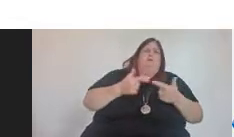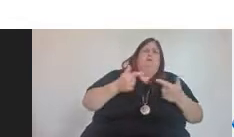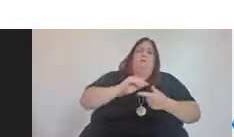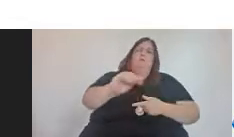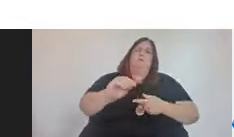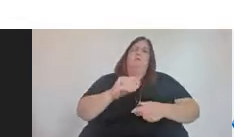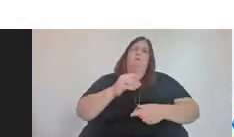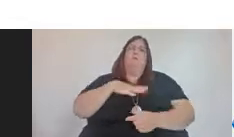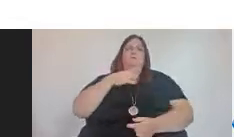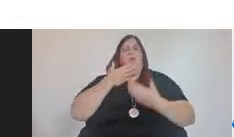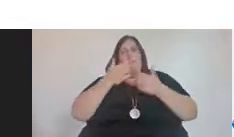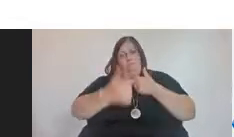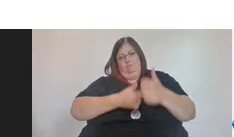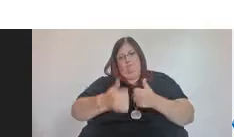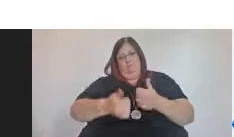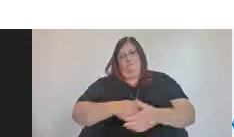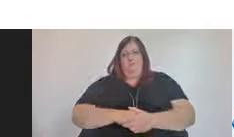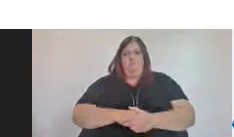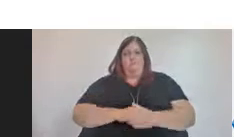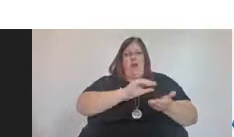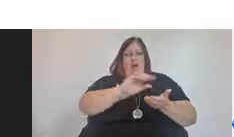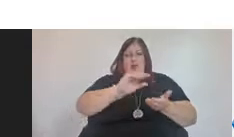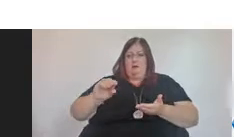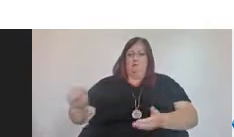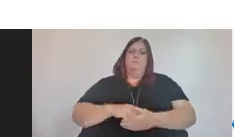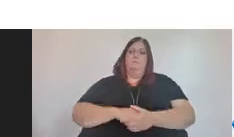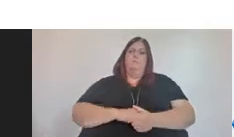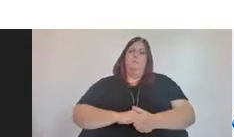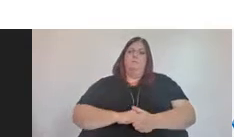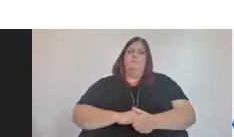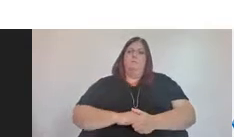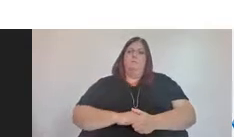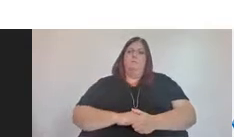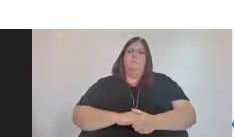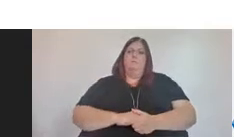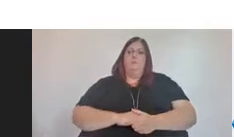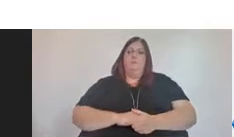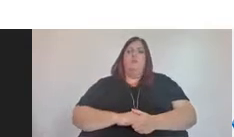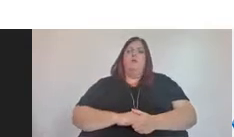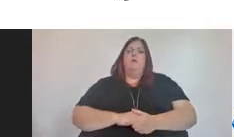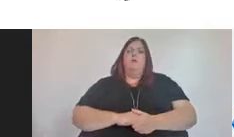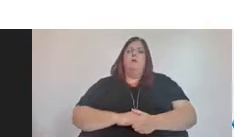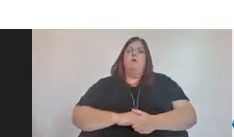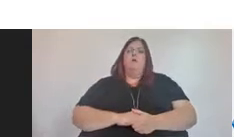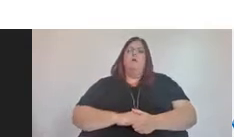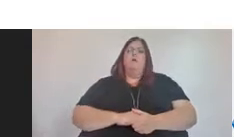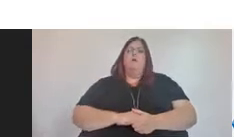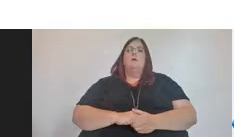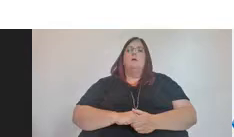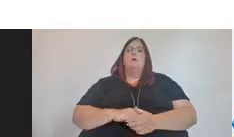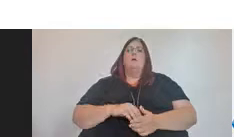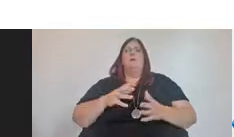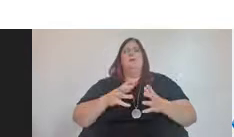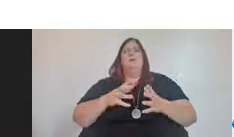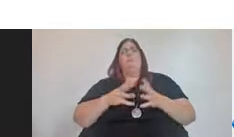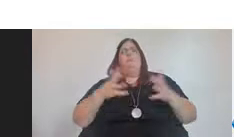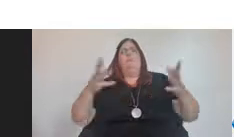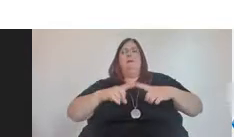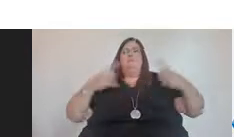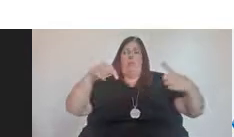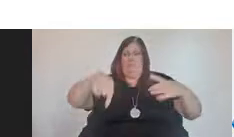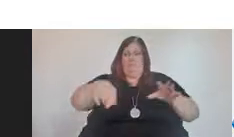did so within the allocations that we were given for the first time for quite a while. There were differences to this financial year